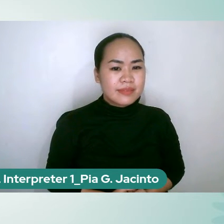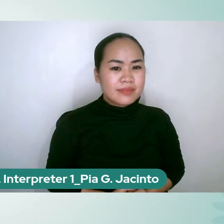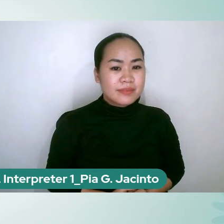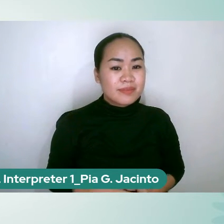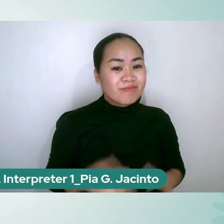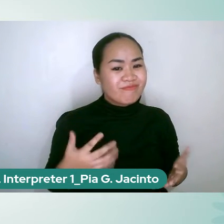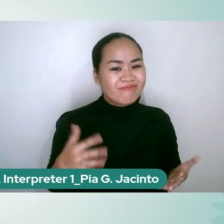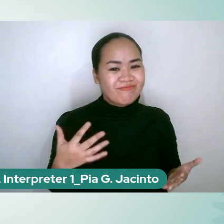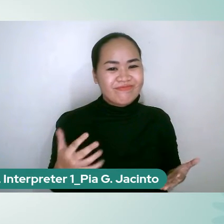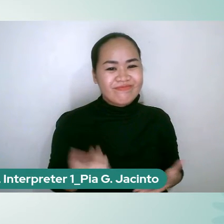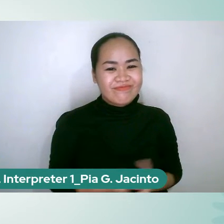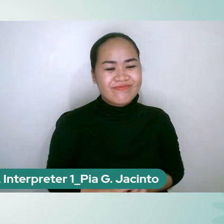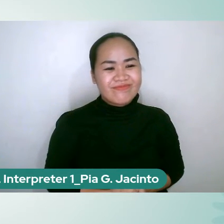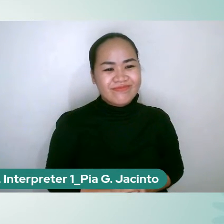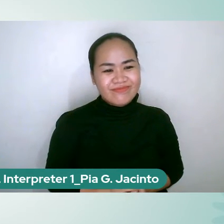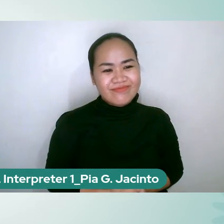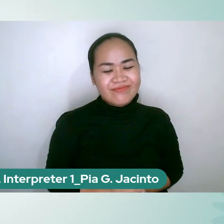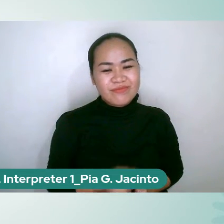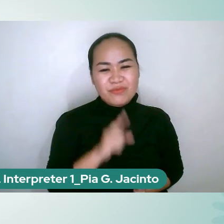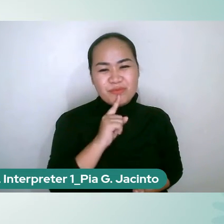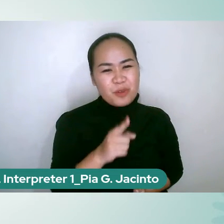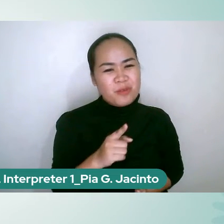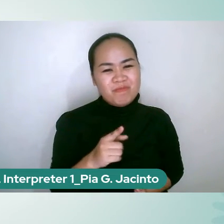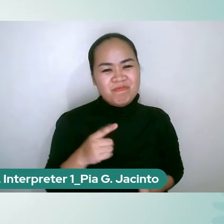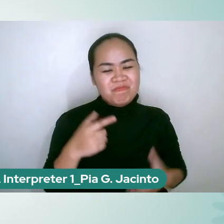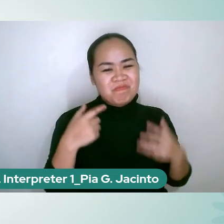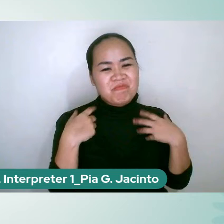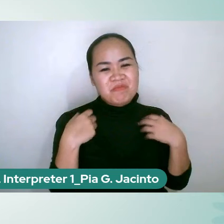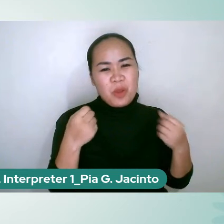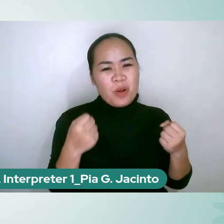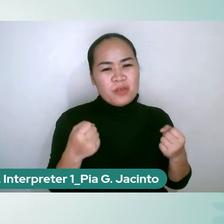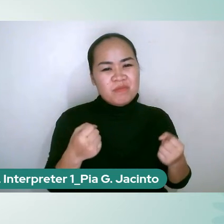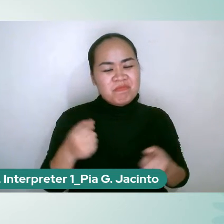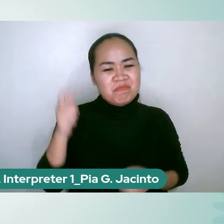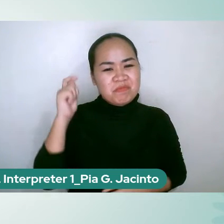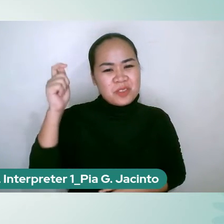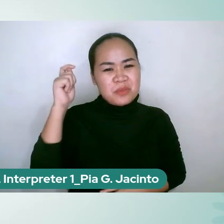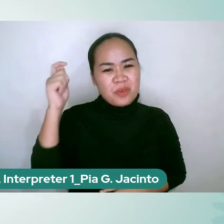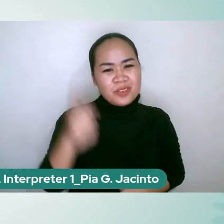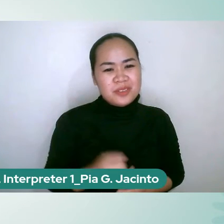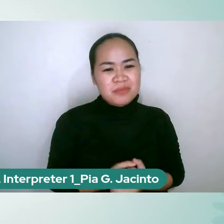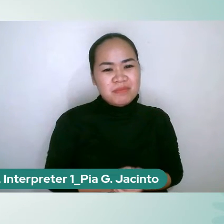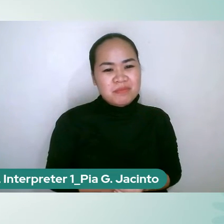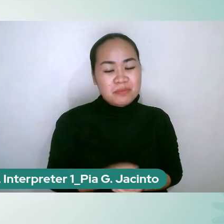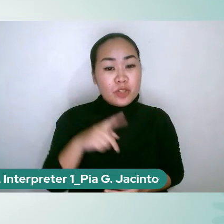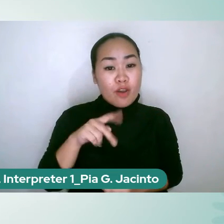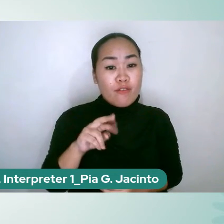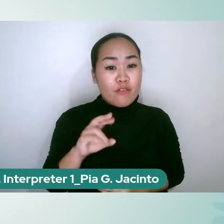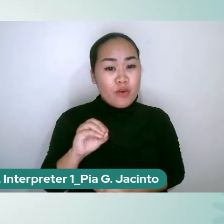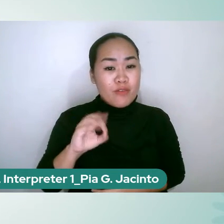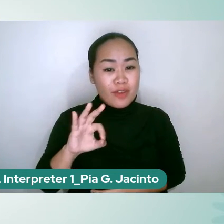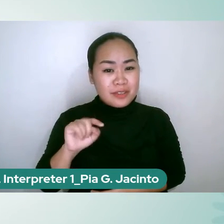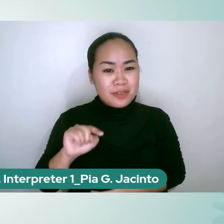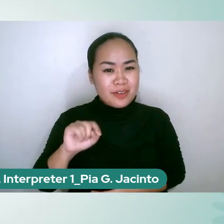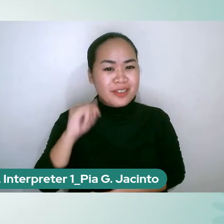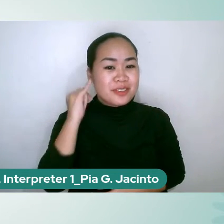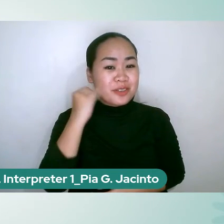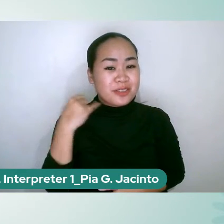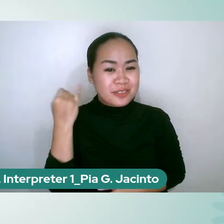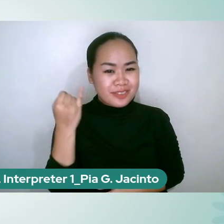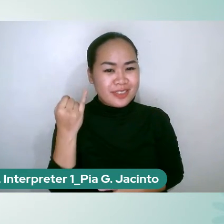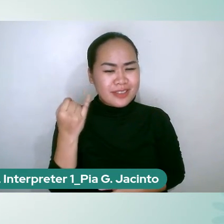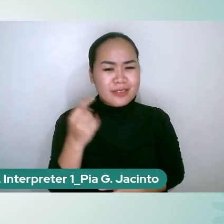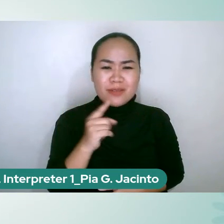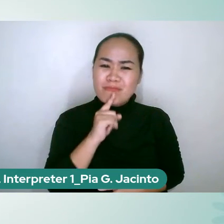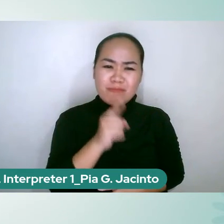Wow, that was a powerful testimony. Professor Josephine, you are indeed a woman of courage. You're